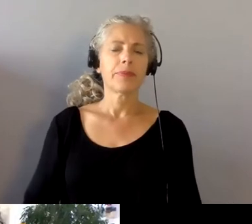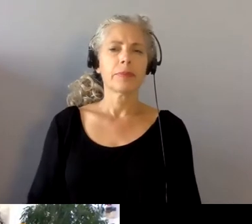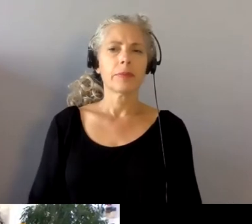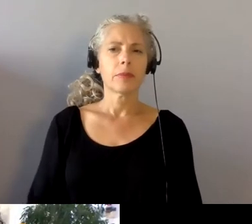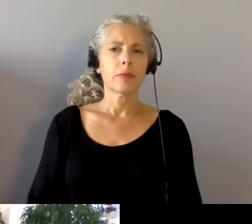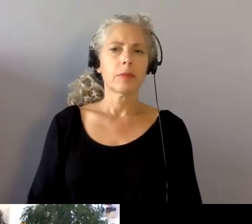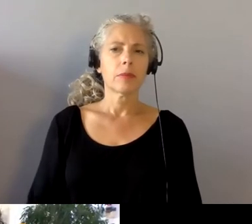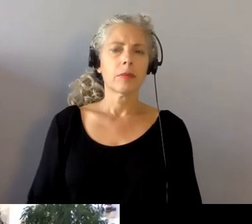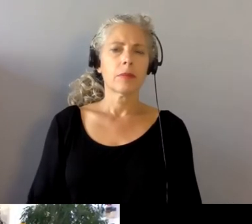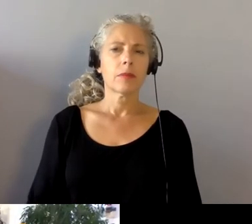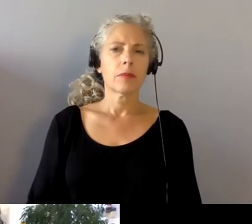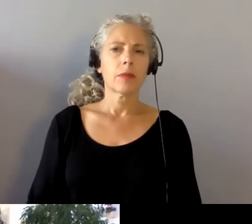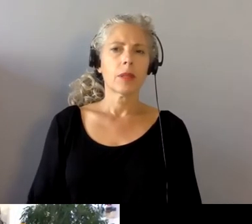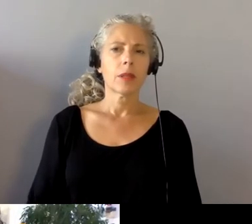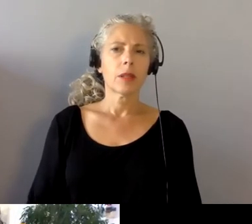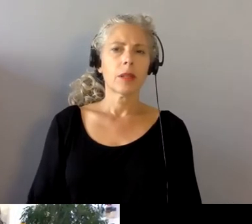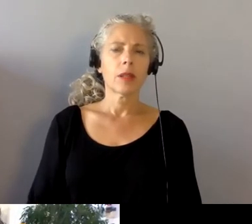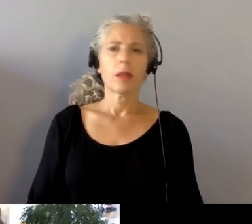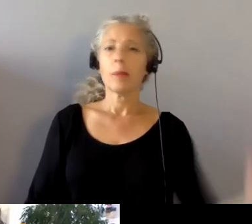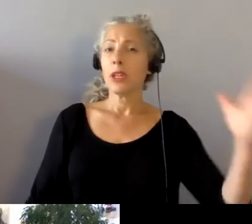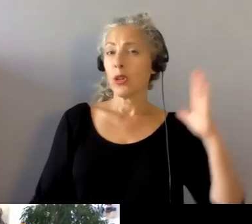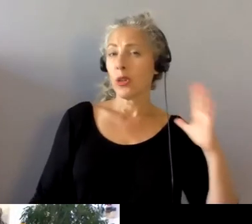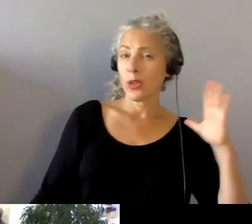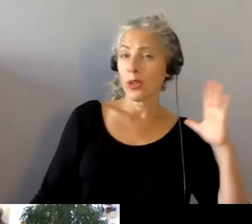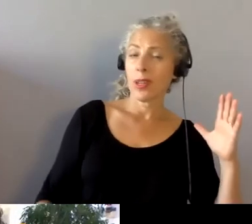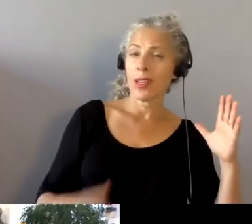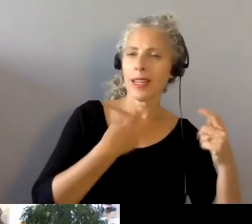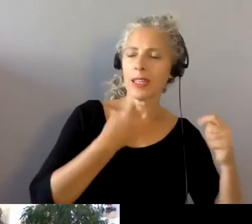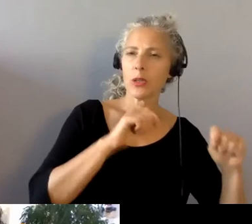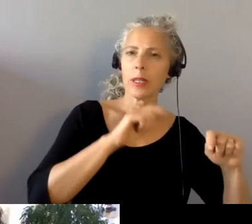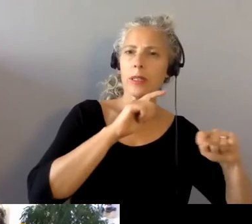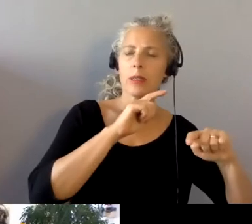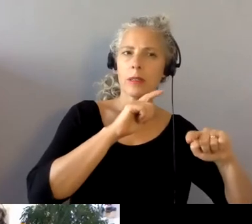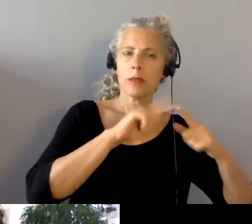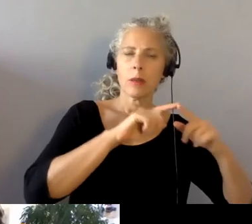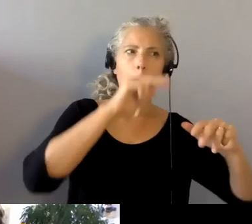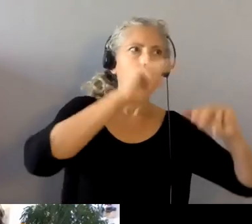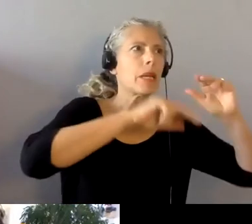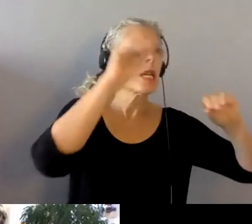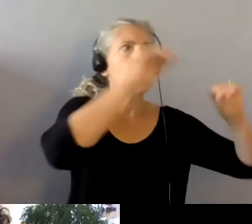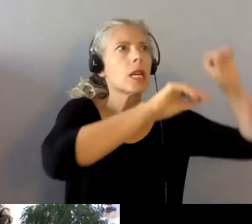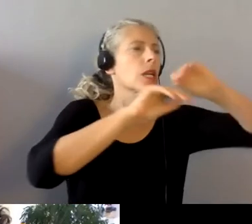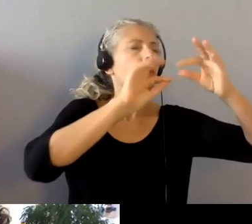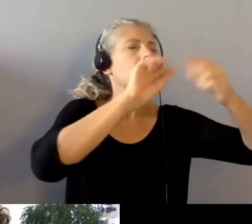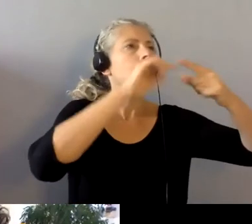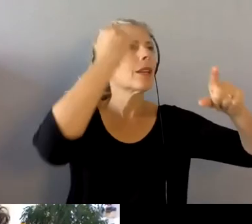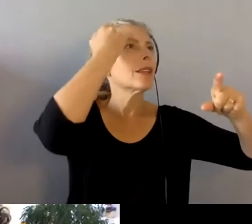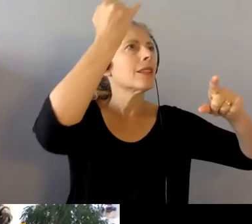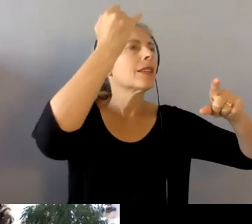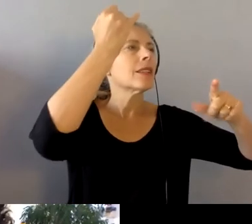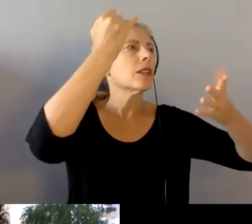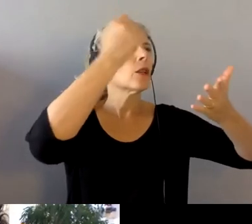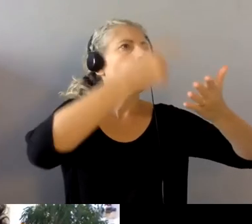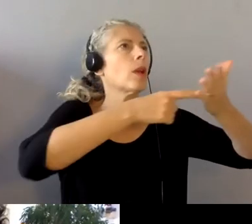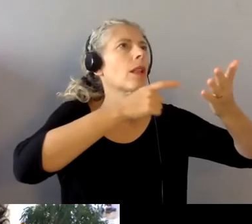they're at the earlier days, I think I really tried to build everything for around the idea of what did this to